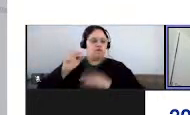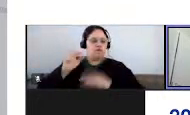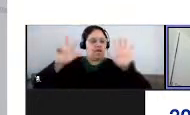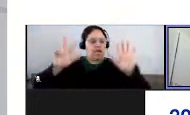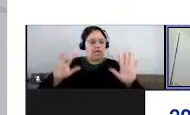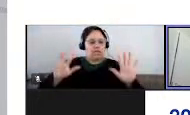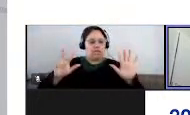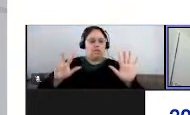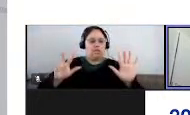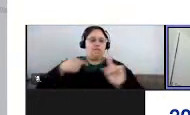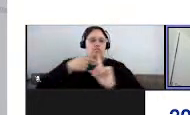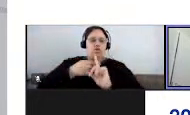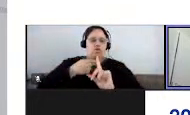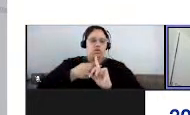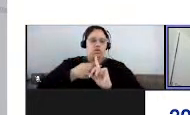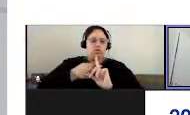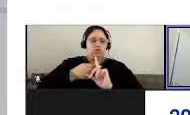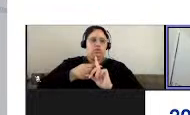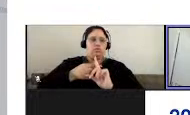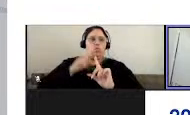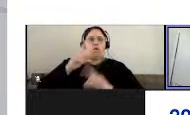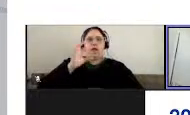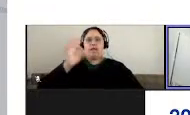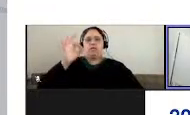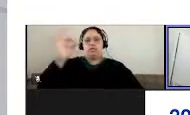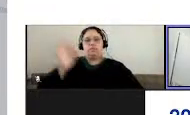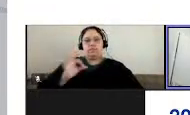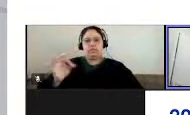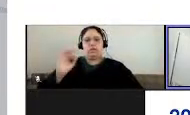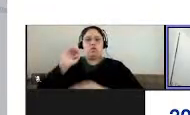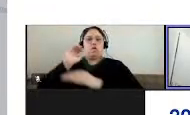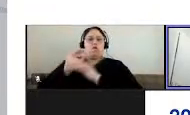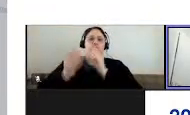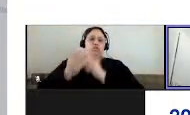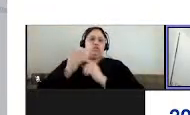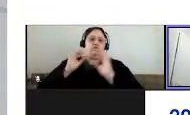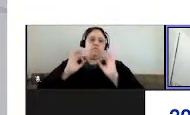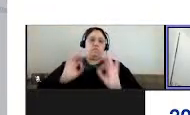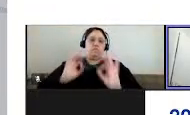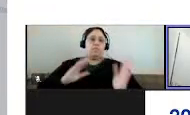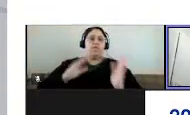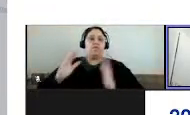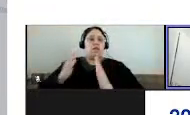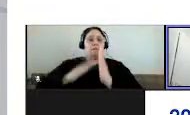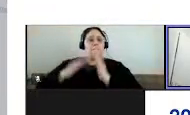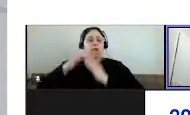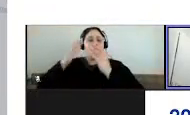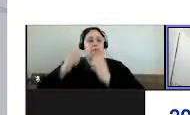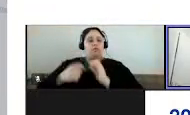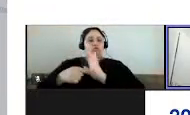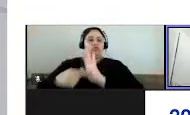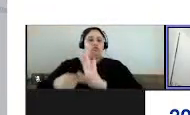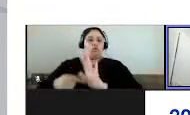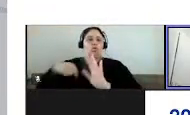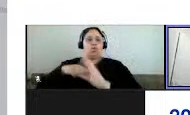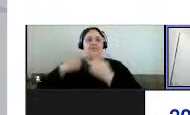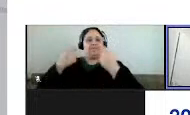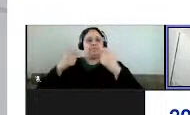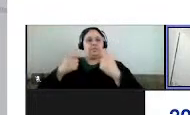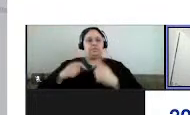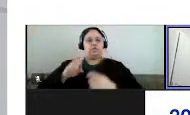off-gift targets, 100% achieved. Then on the main budget, as indicated, we spent